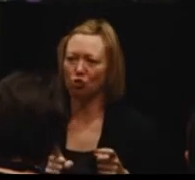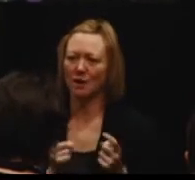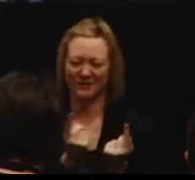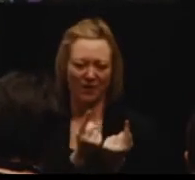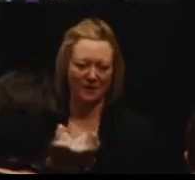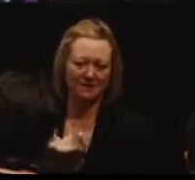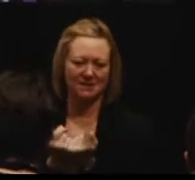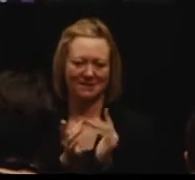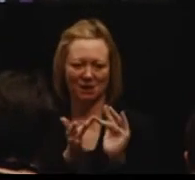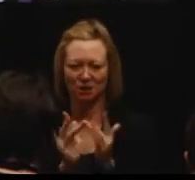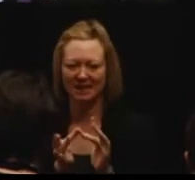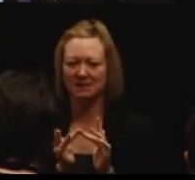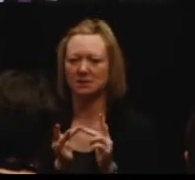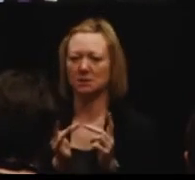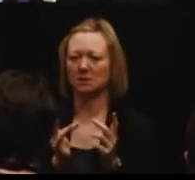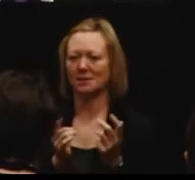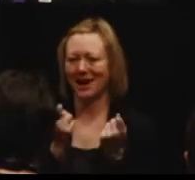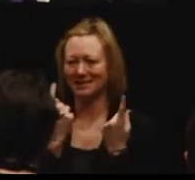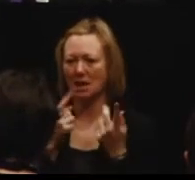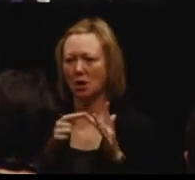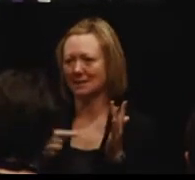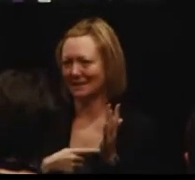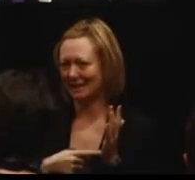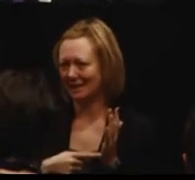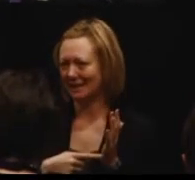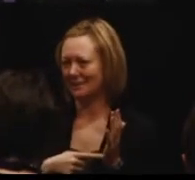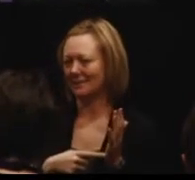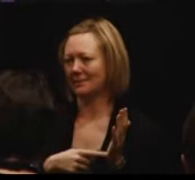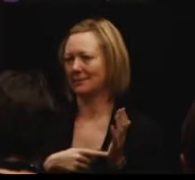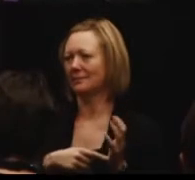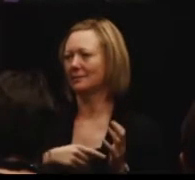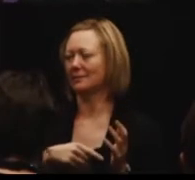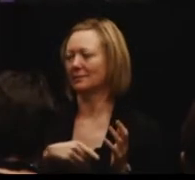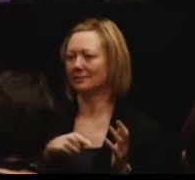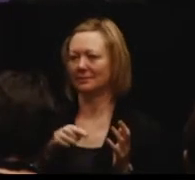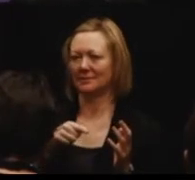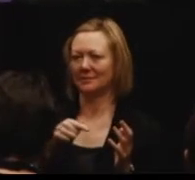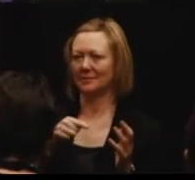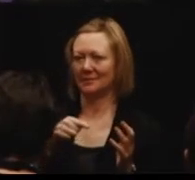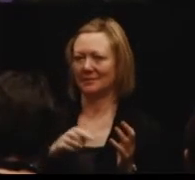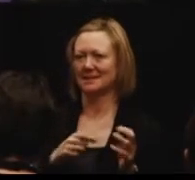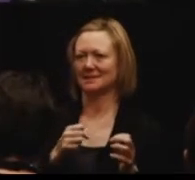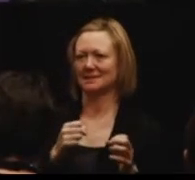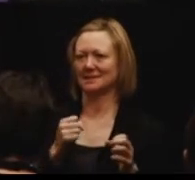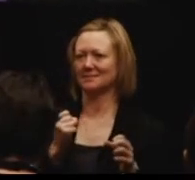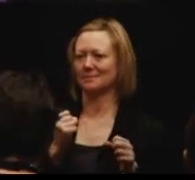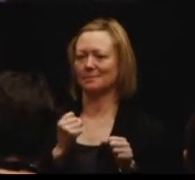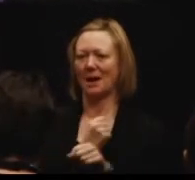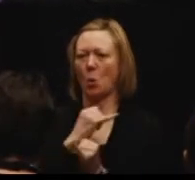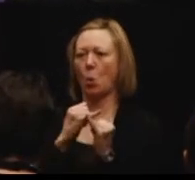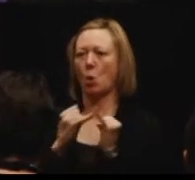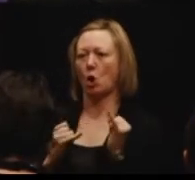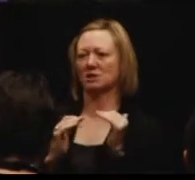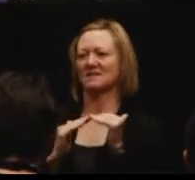the internet, understand IT, and that actually is almost exacerbating that divide. There are going to be